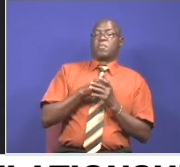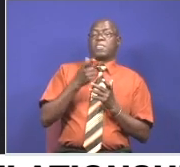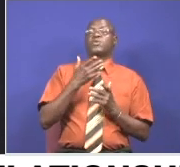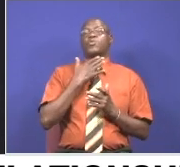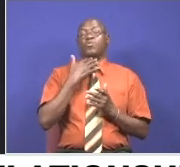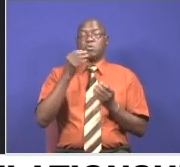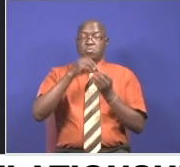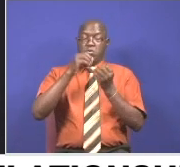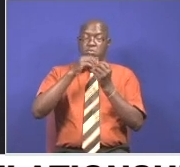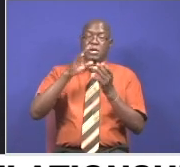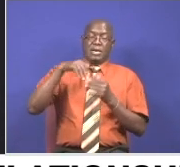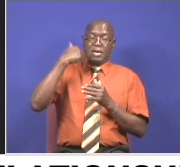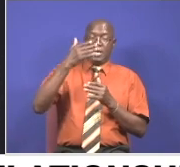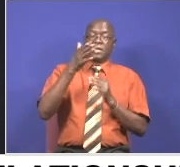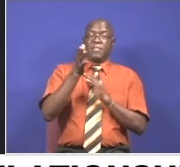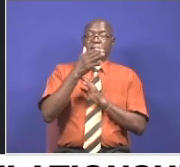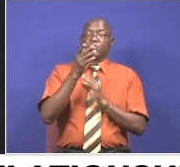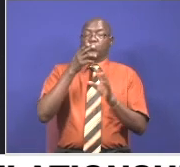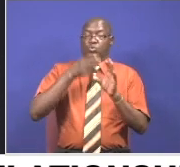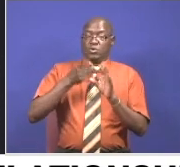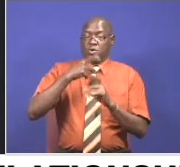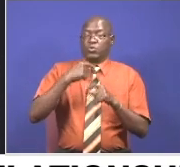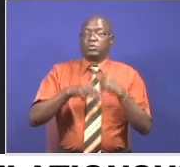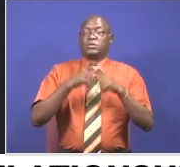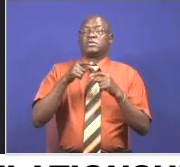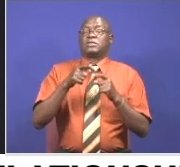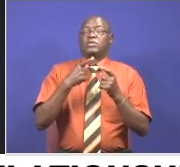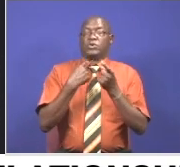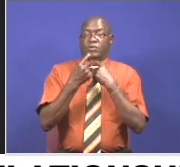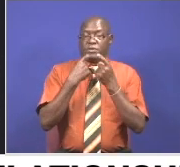more, join us next Thursday for the continuation of this conversation, God willing.